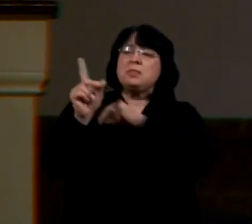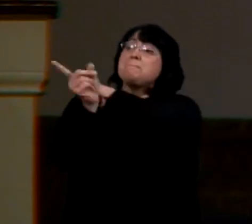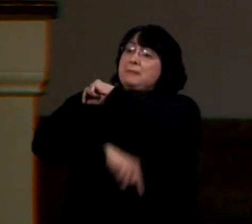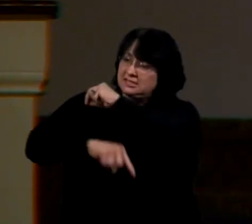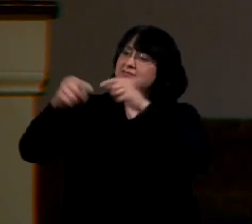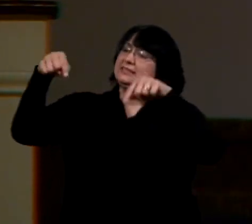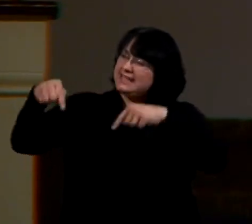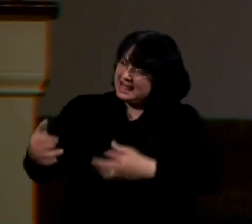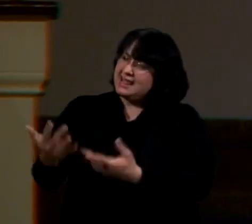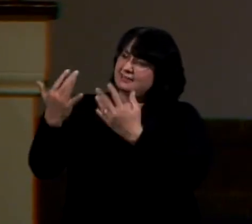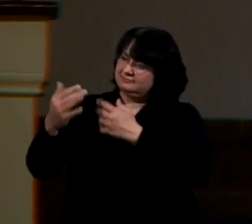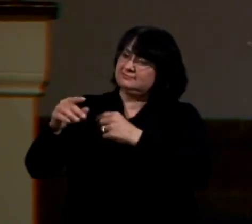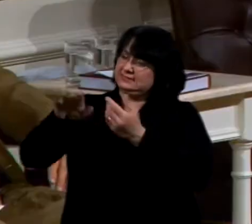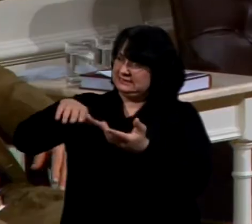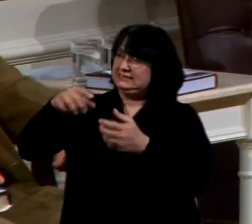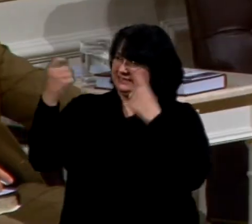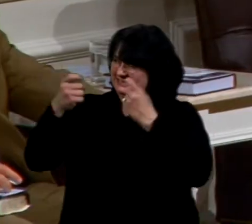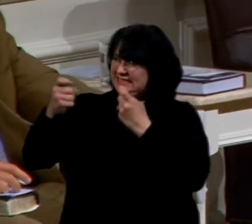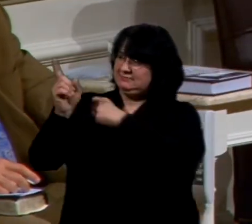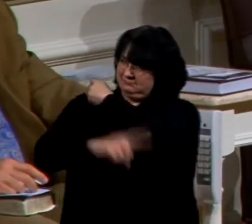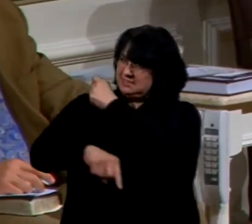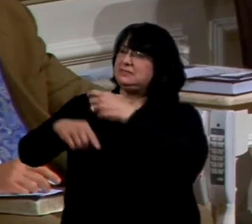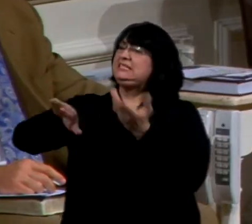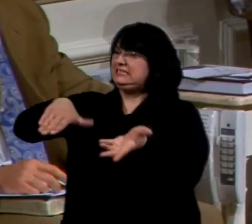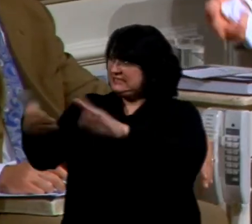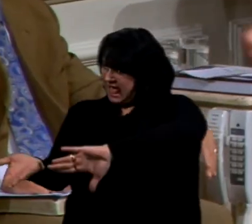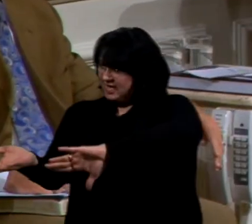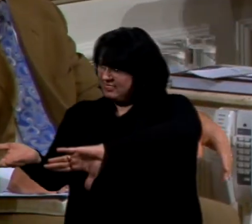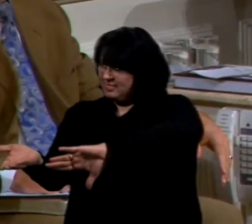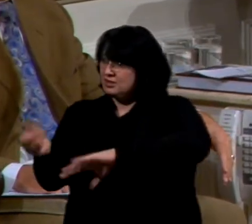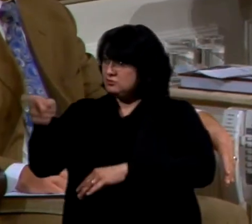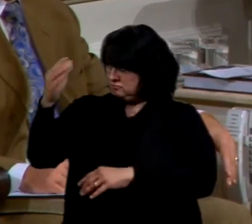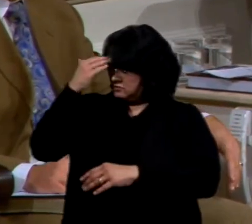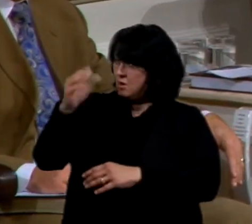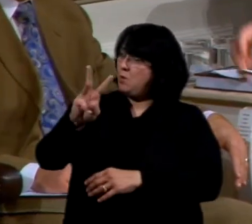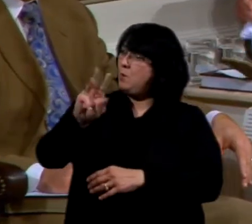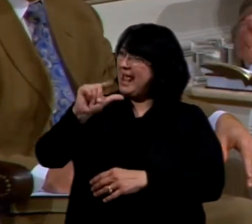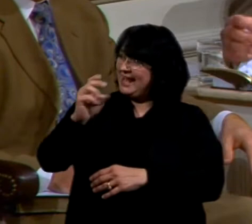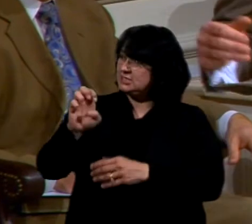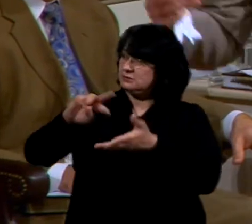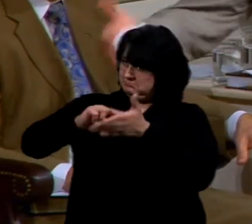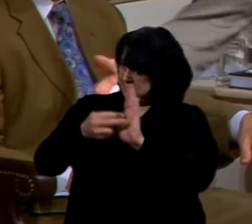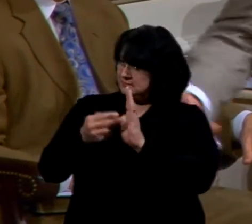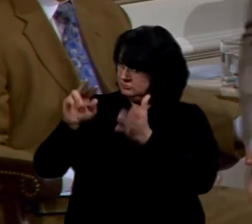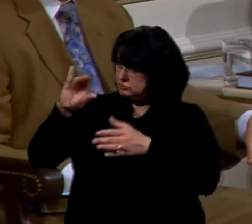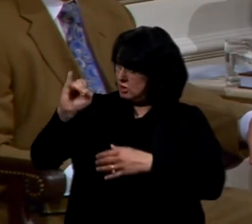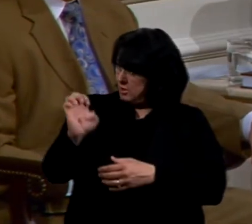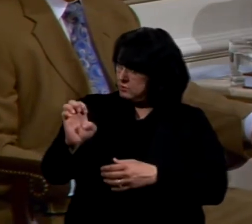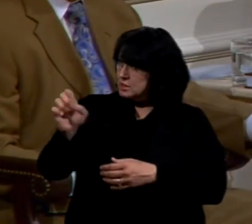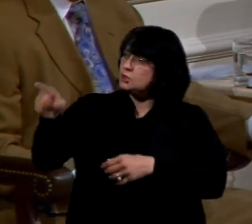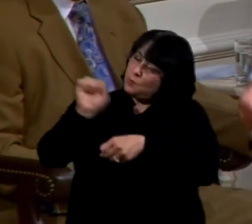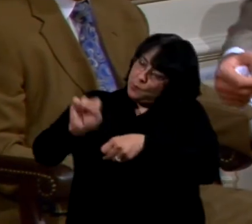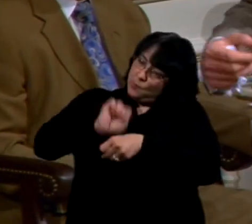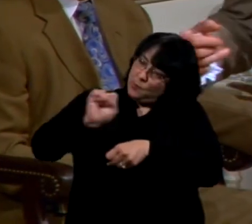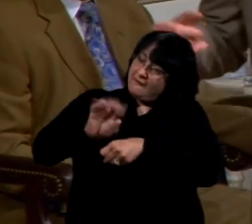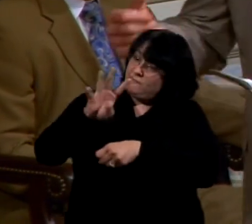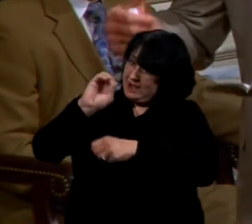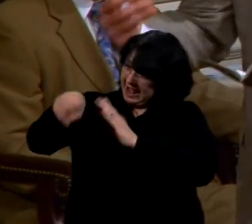do you understand that word wage, just simply, if you know what a wage is, Joe, it means that if you've worked for 40